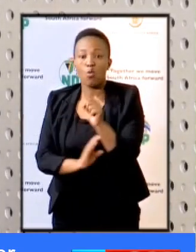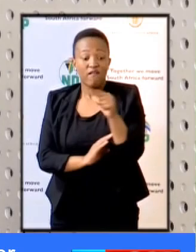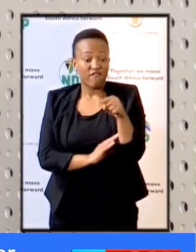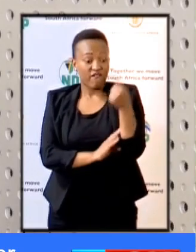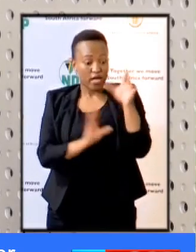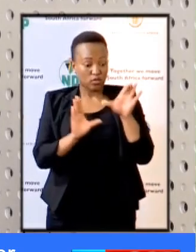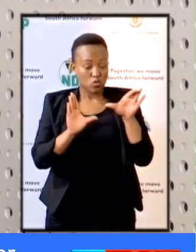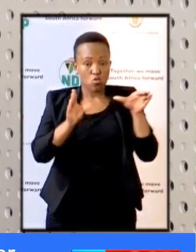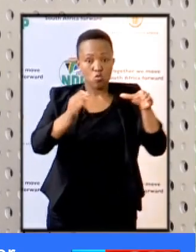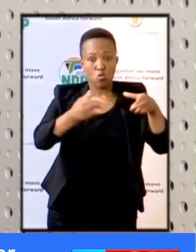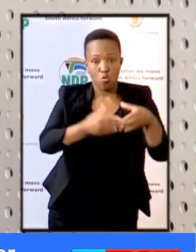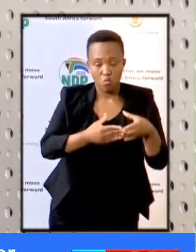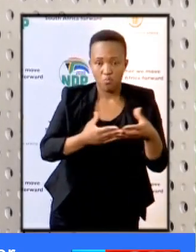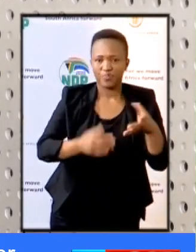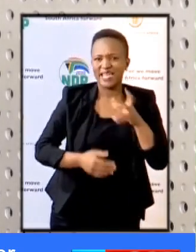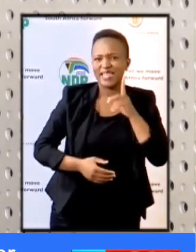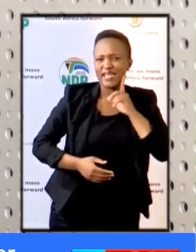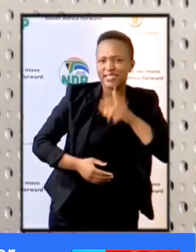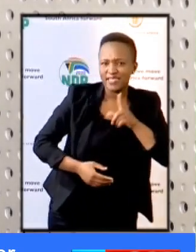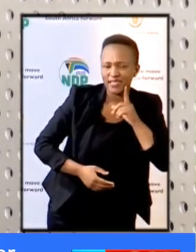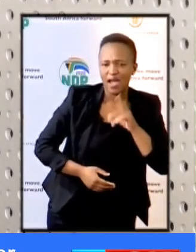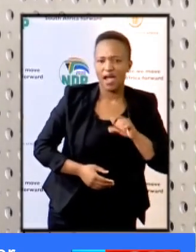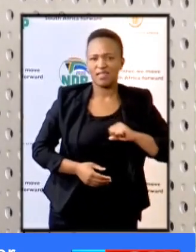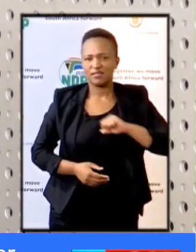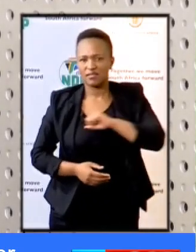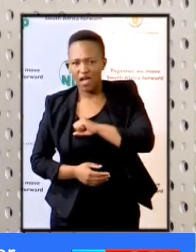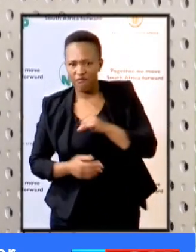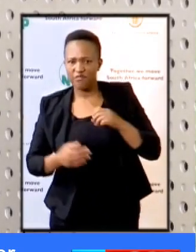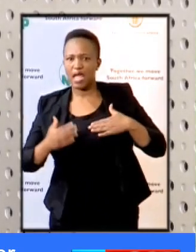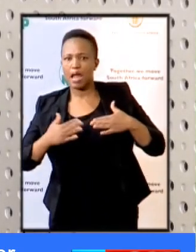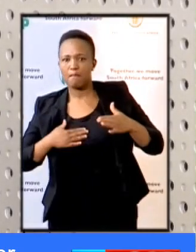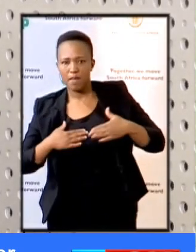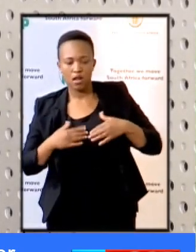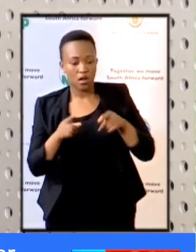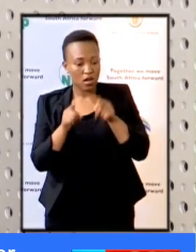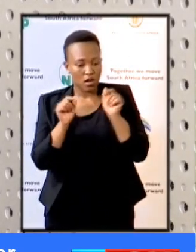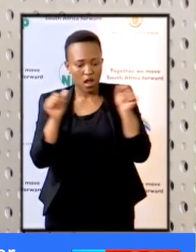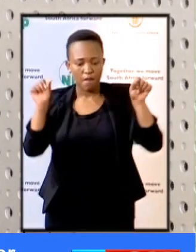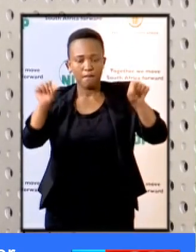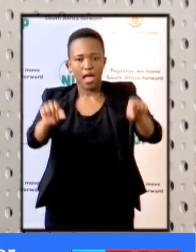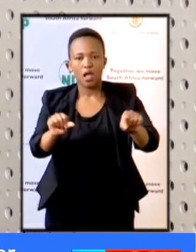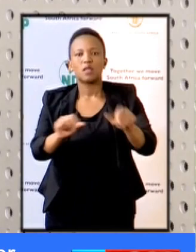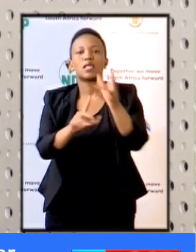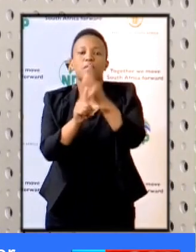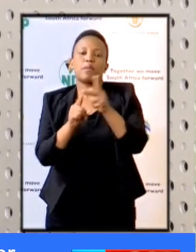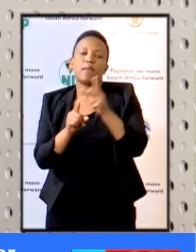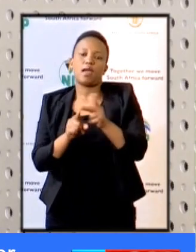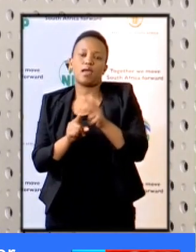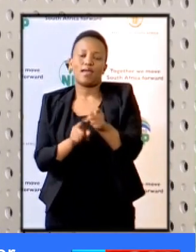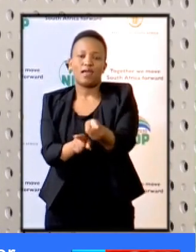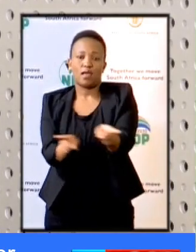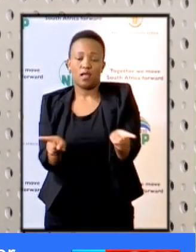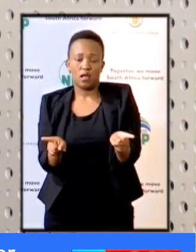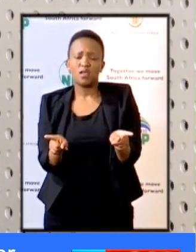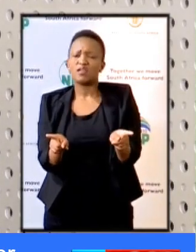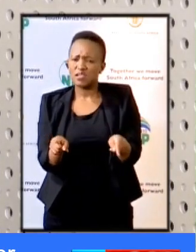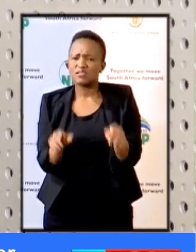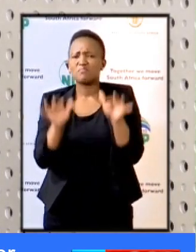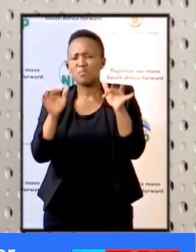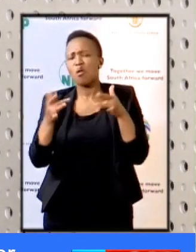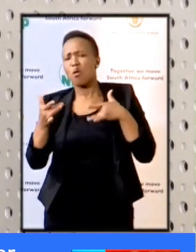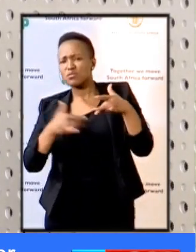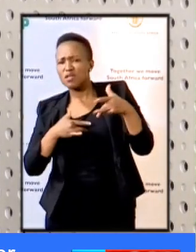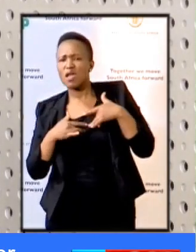of officials go in and prepare all the things that people are raising as concerns, and very legitimate concerns. So we